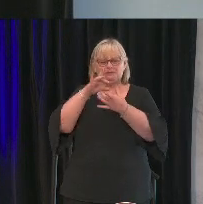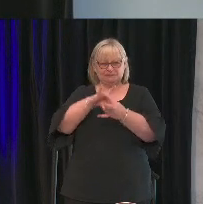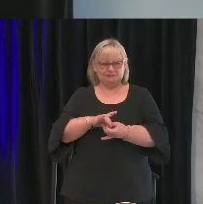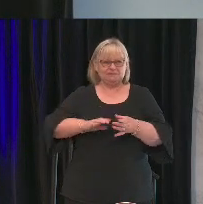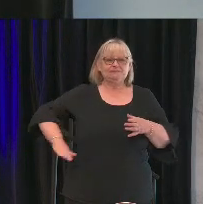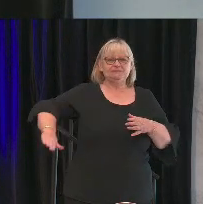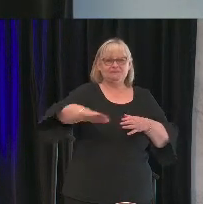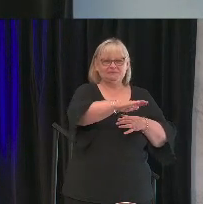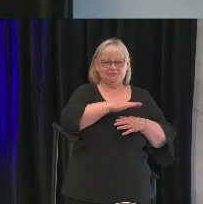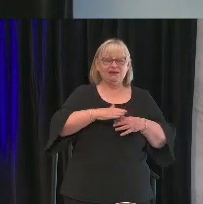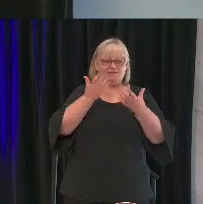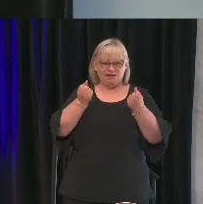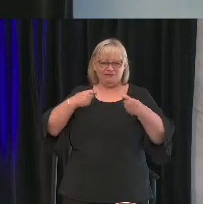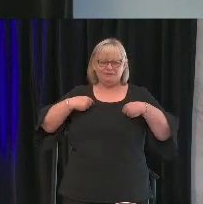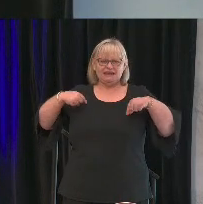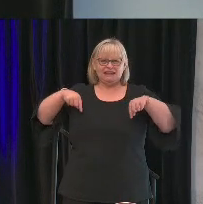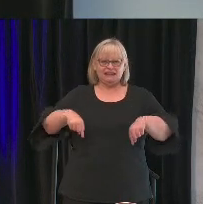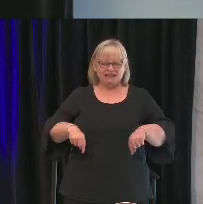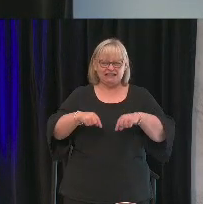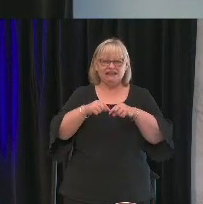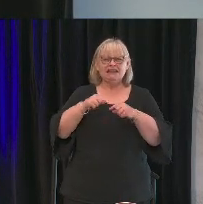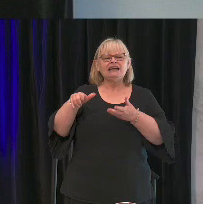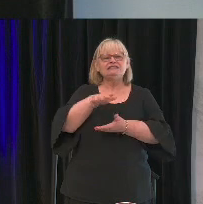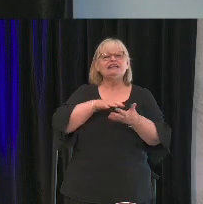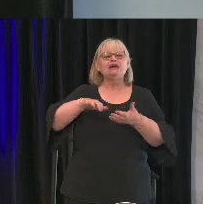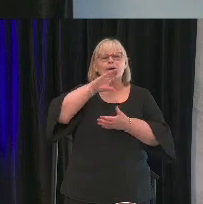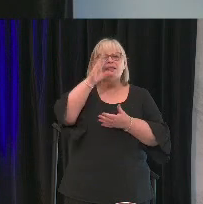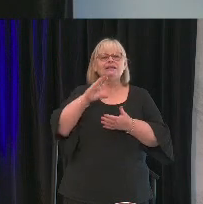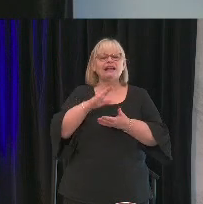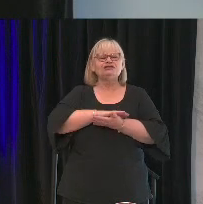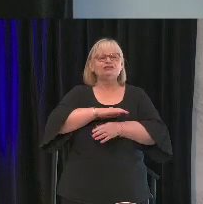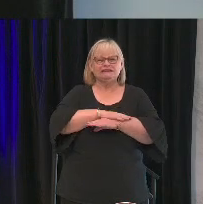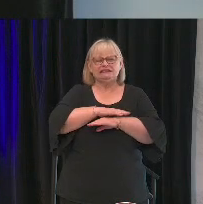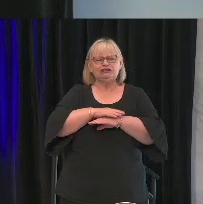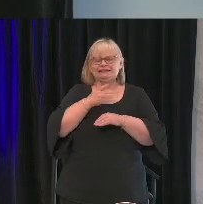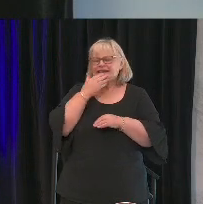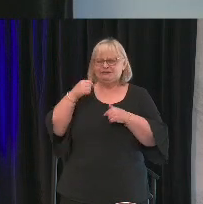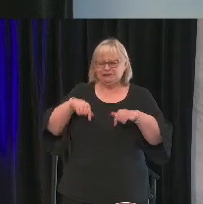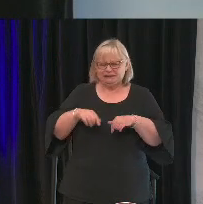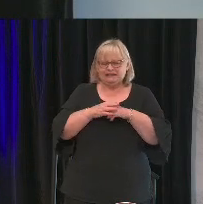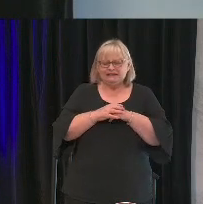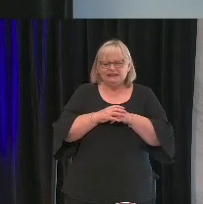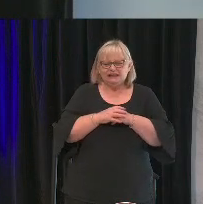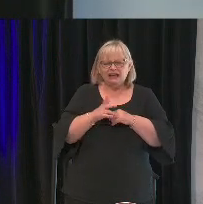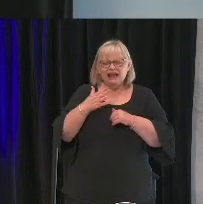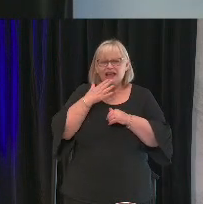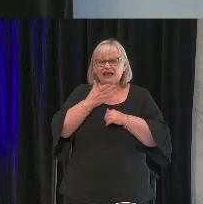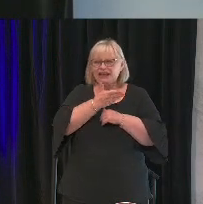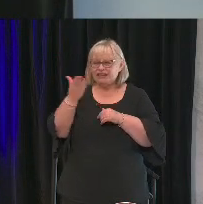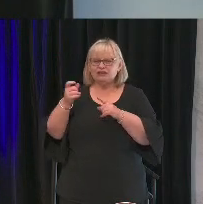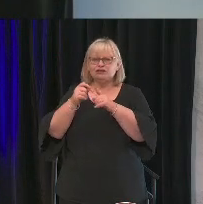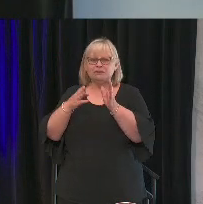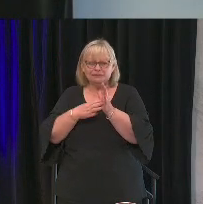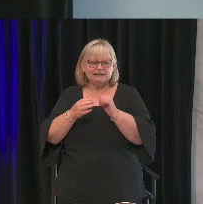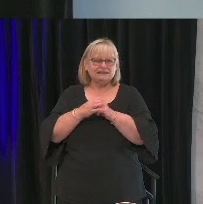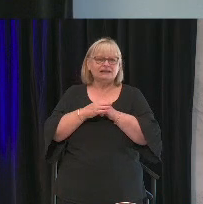this land for having me here in the Ngunnawal country. It is truly lovely to be here. Thank you, Prime Minister. Thank